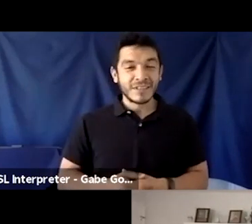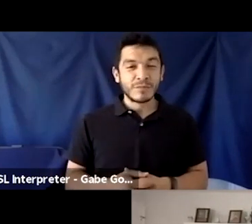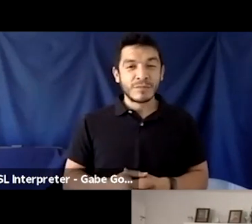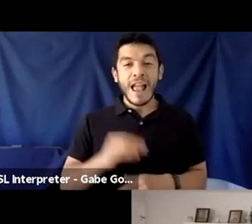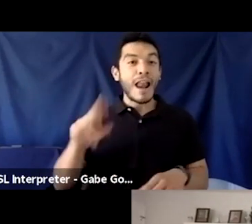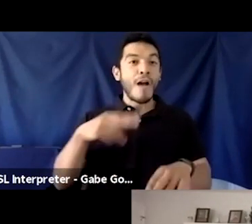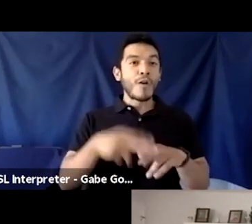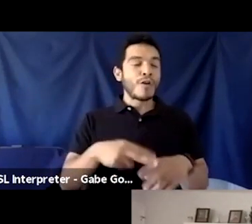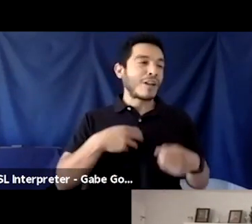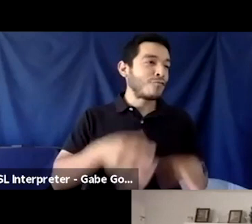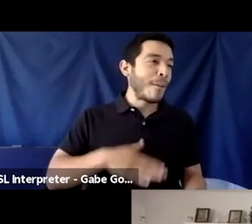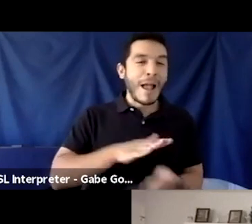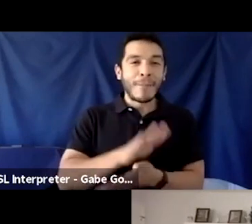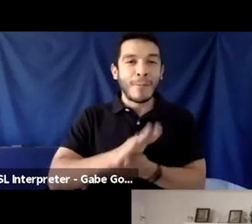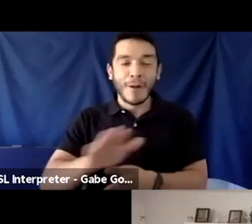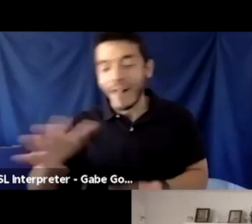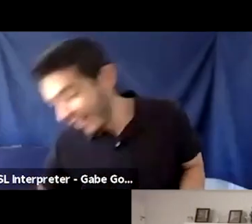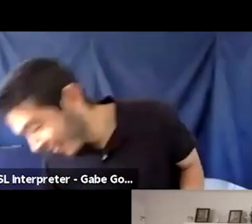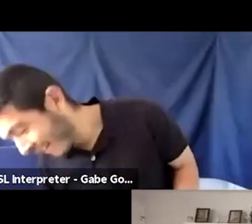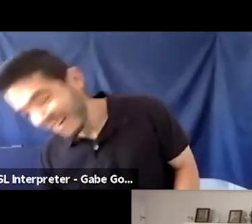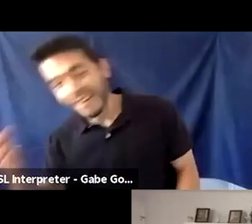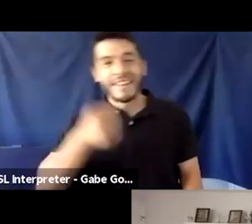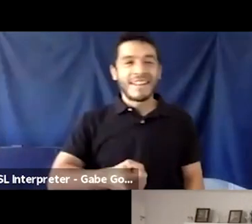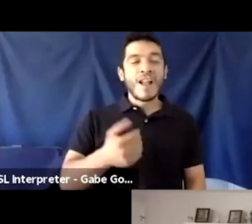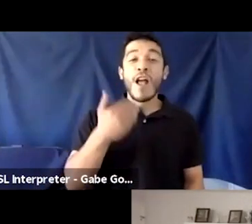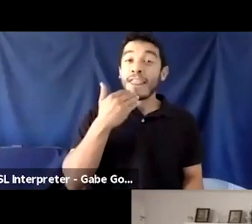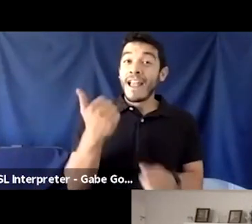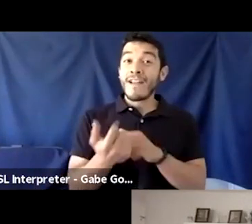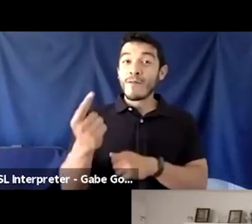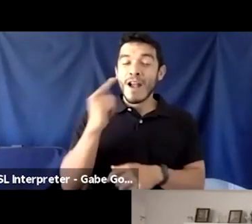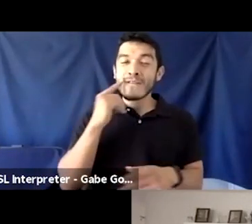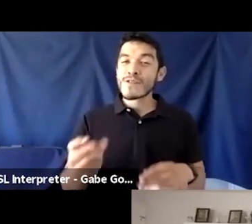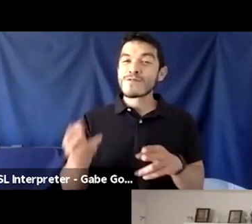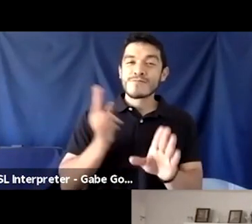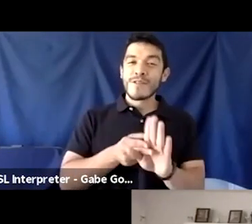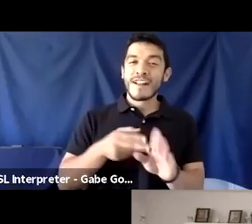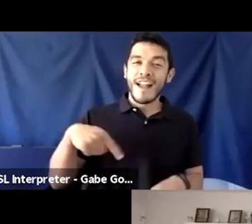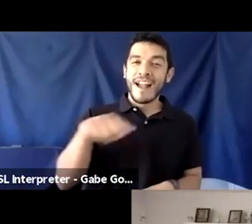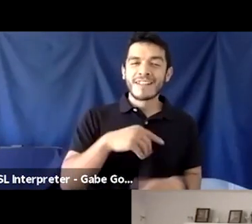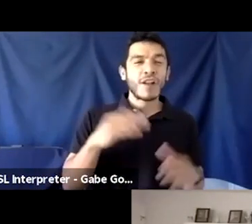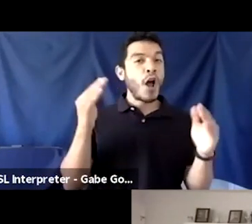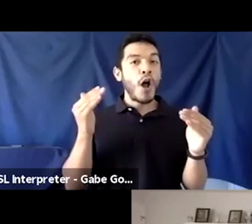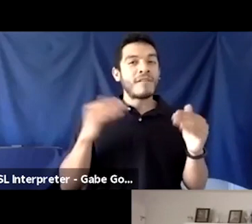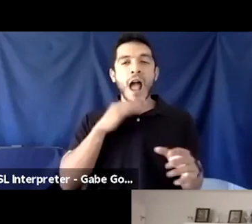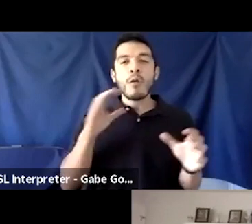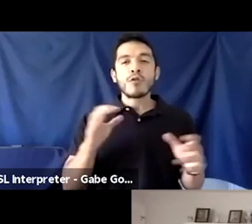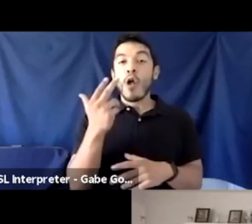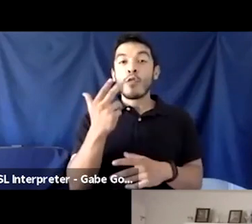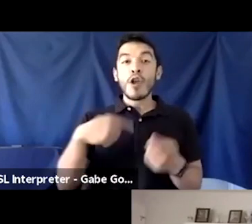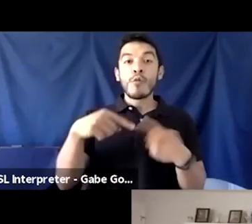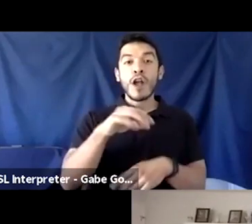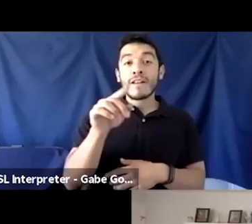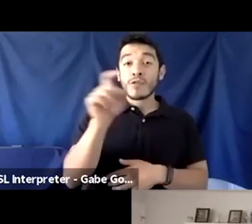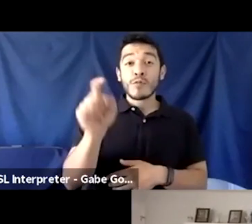down. So thanks, everyone, for joining us. And hopefully I'm going to do 3 rounds of questions, but